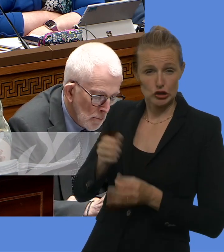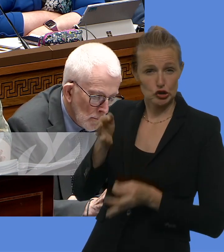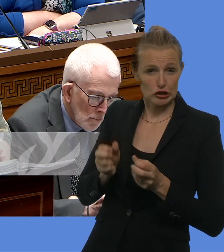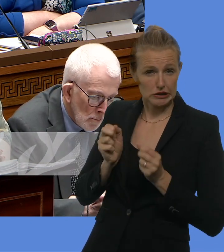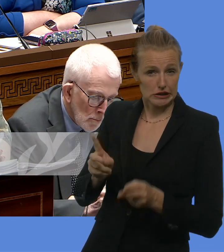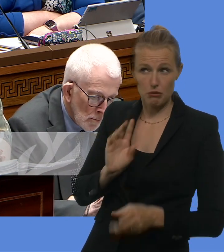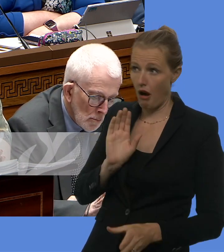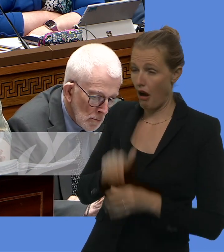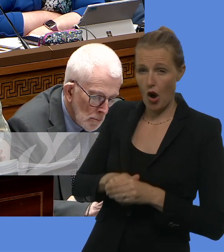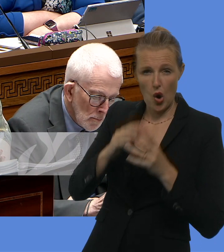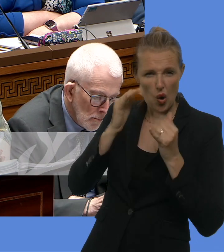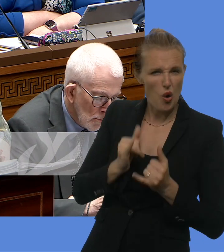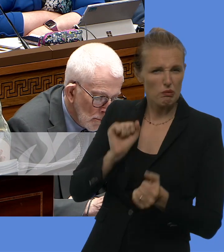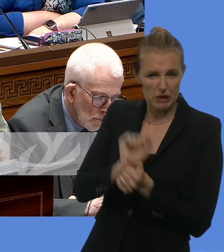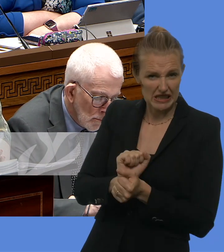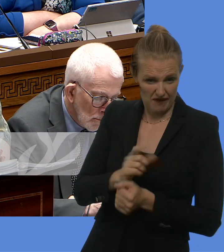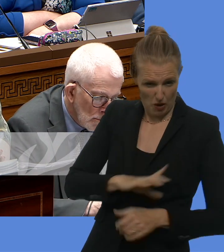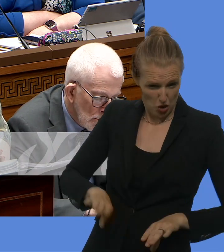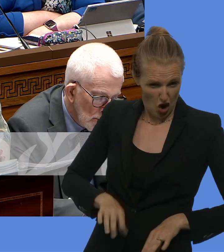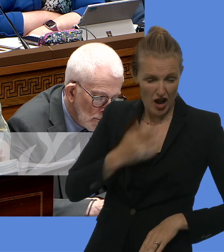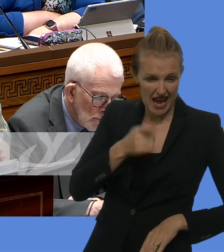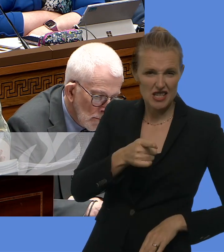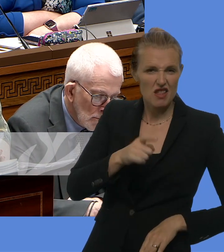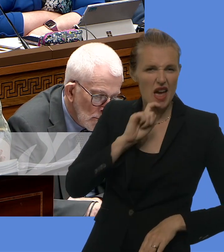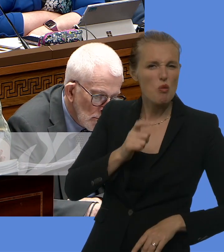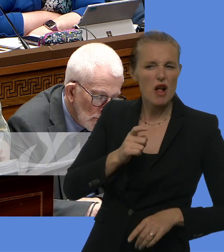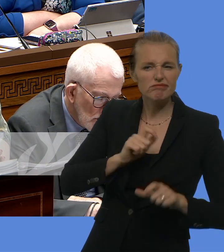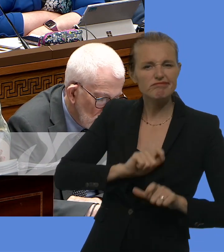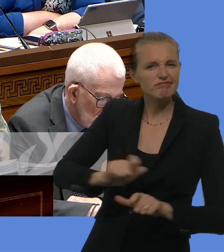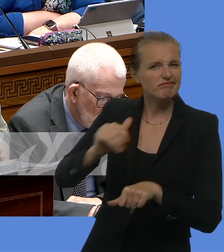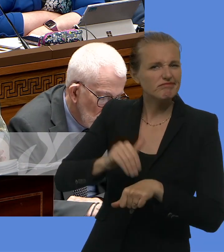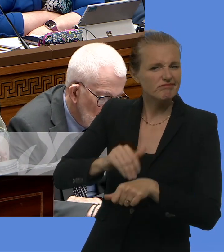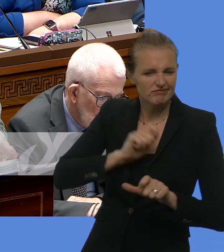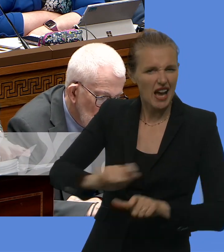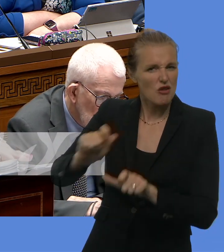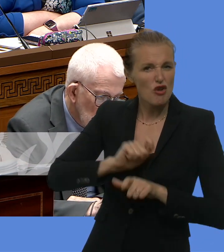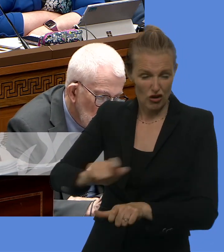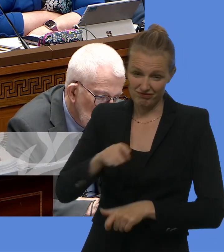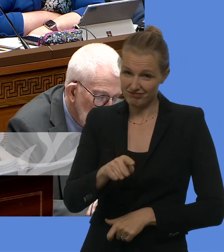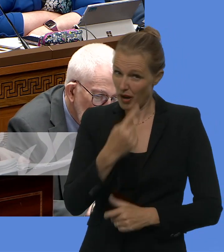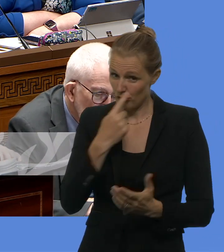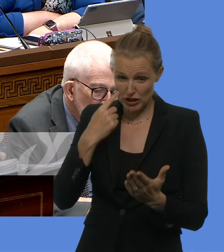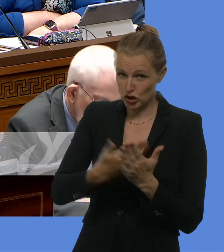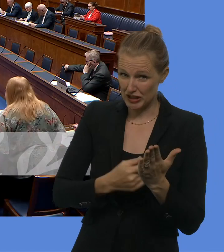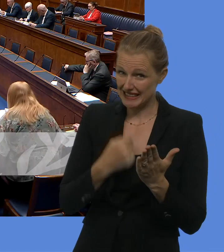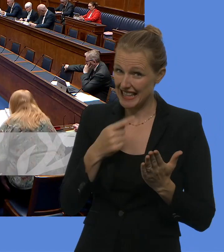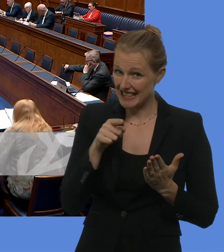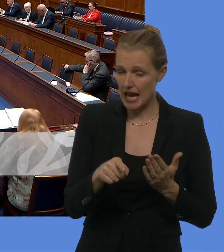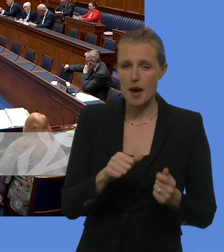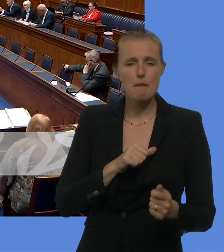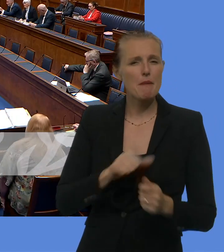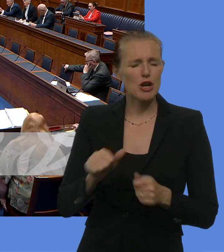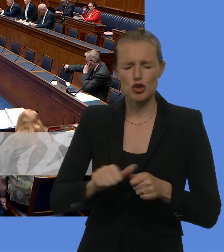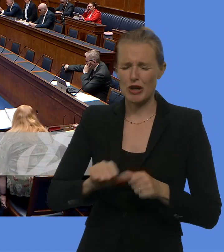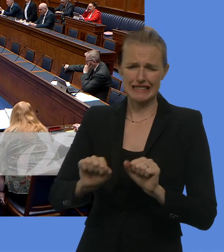life outcomes. The longer we can keep our young people out of the justice system and provide them with the support they need, the better for everyone in society.